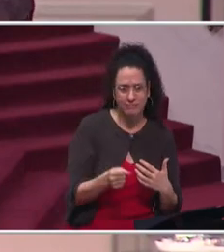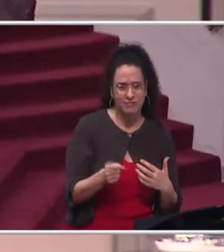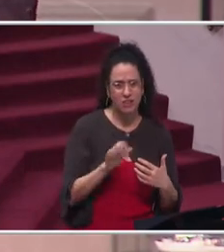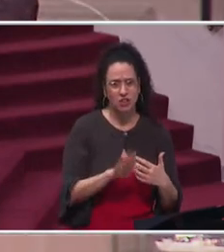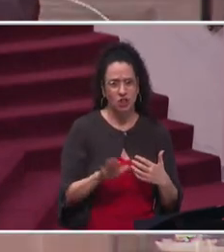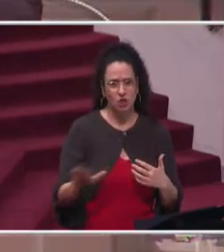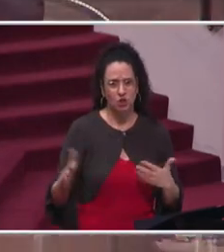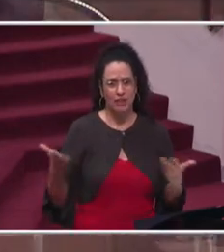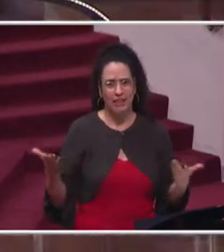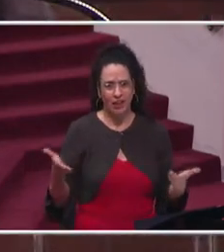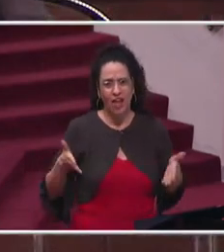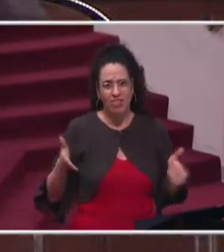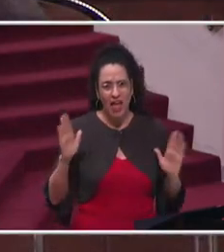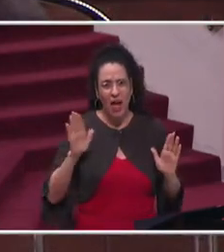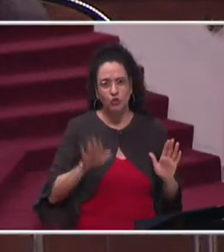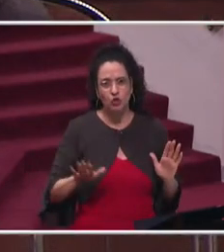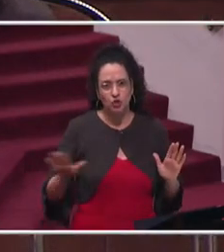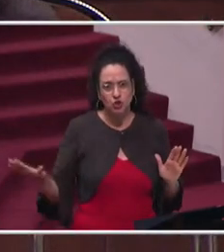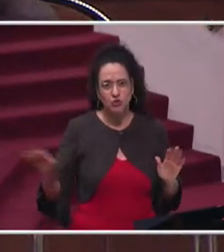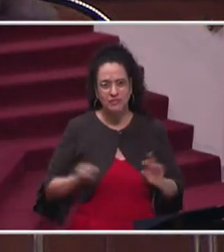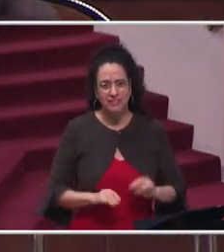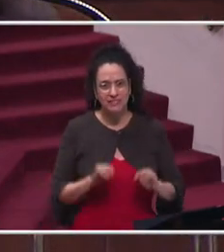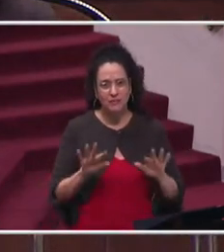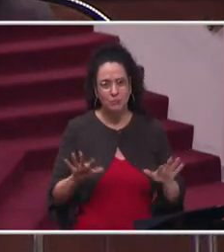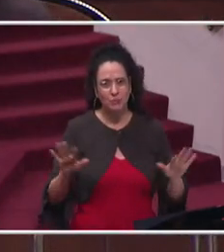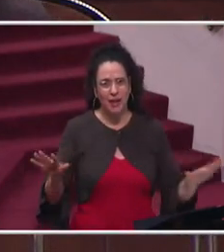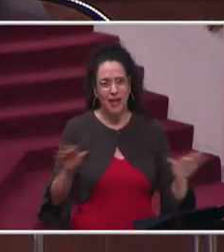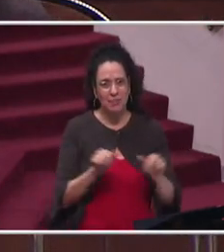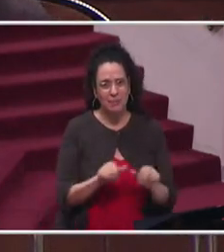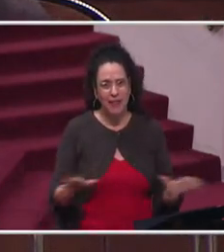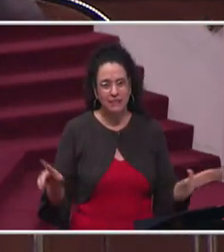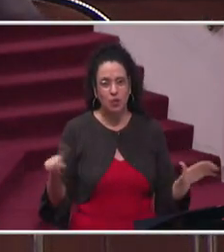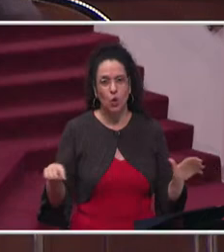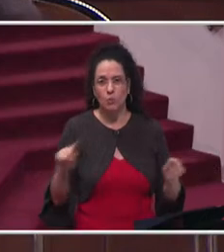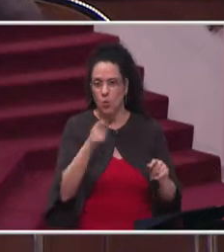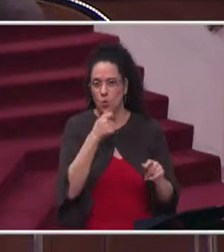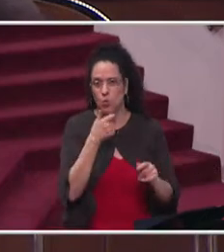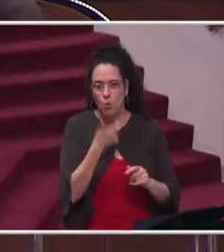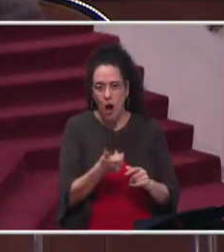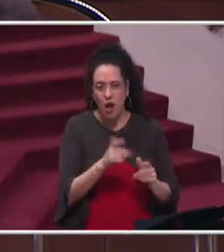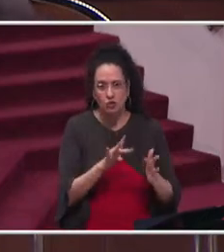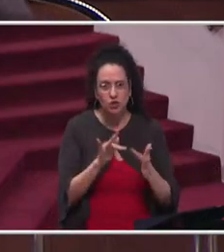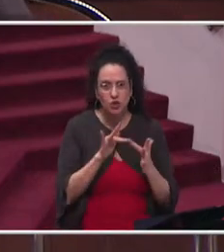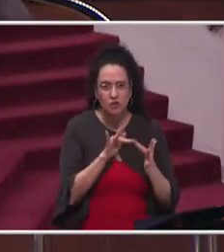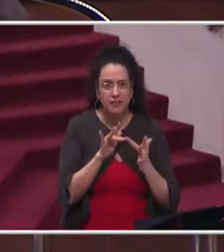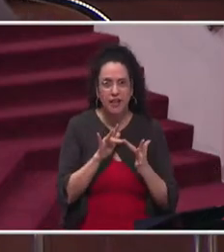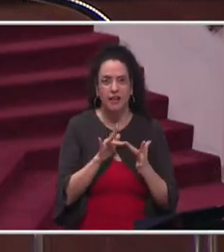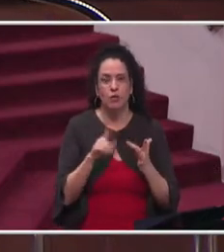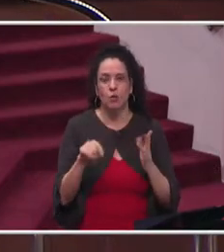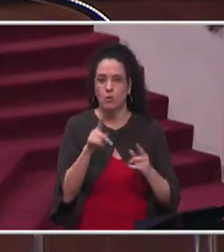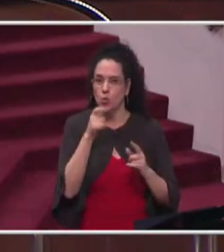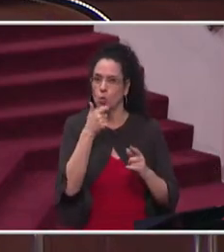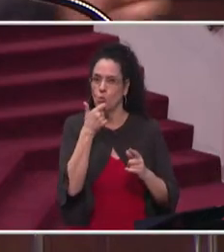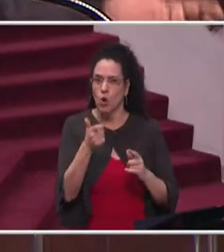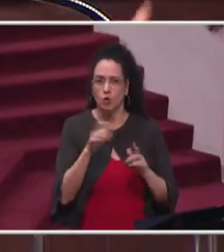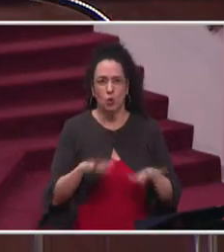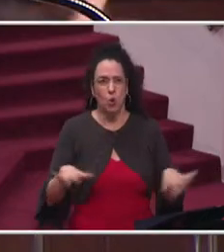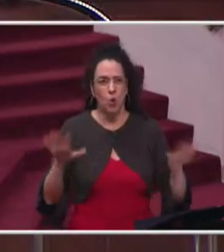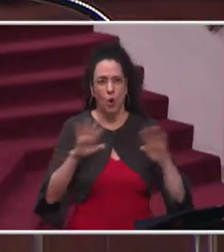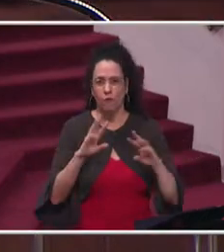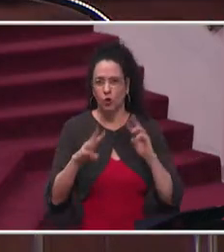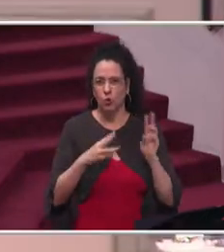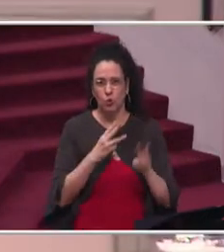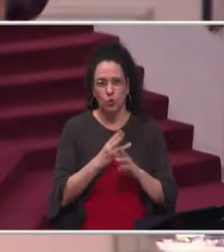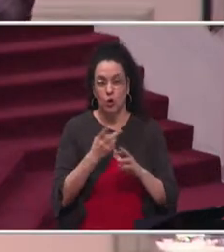not only to those of us who are here, but those who are in our cyber worship as well, around the whole nation and the globe, those who